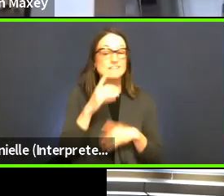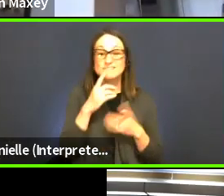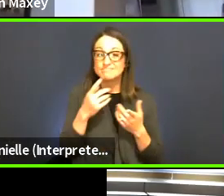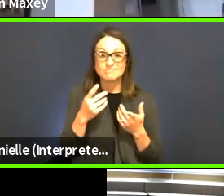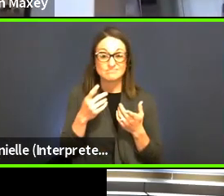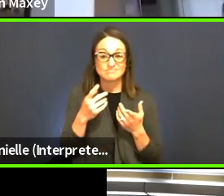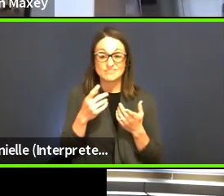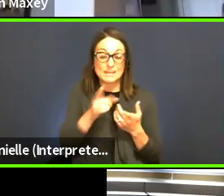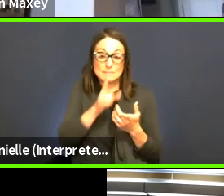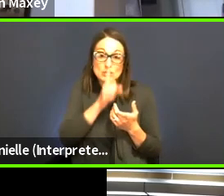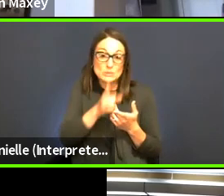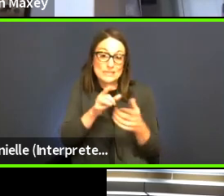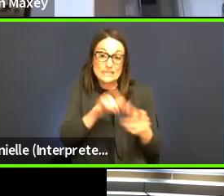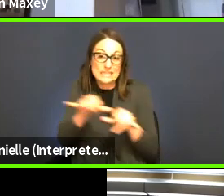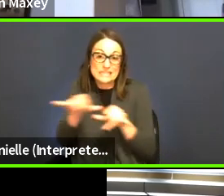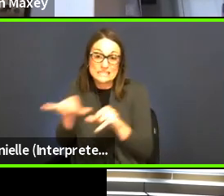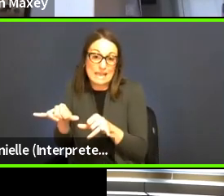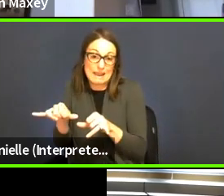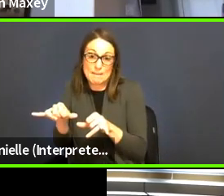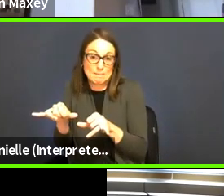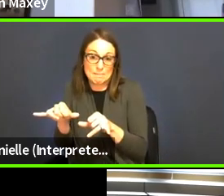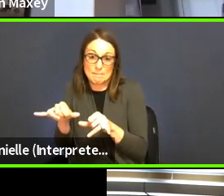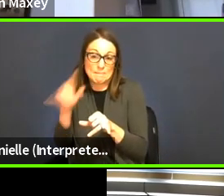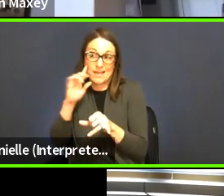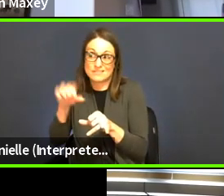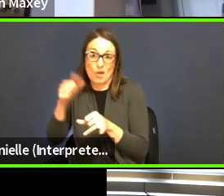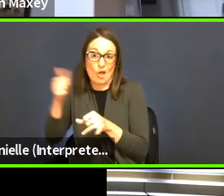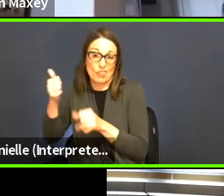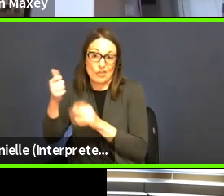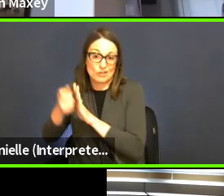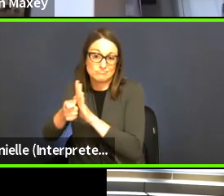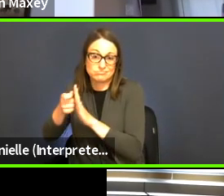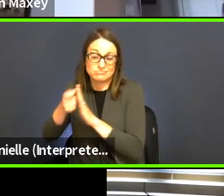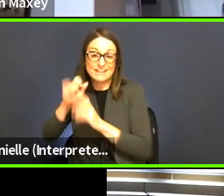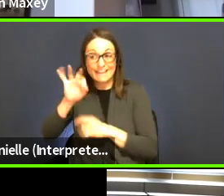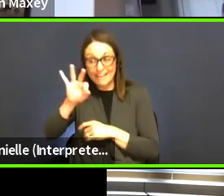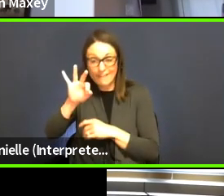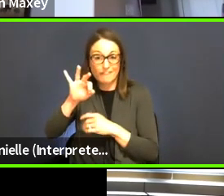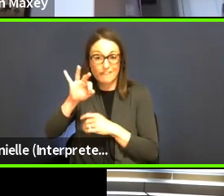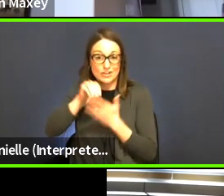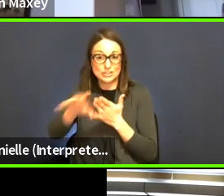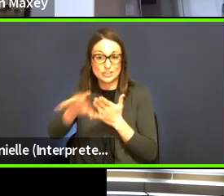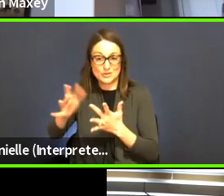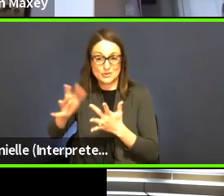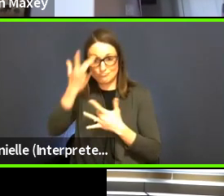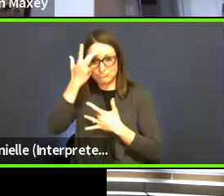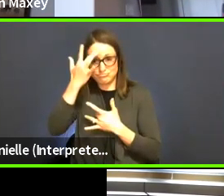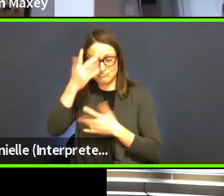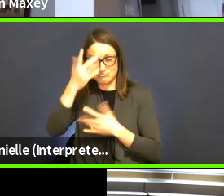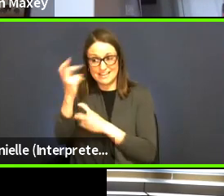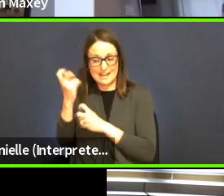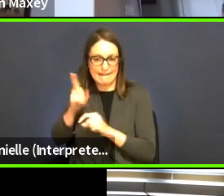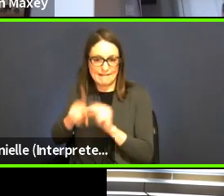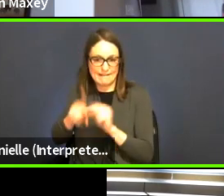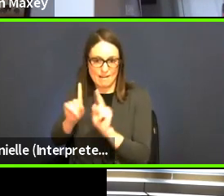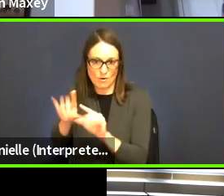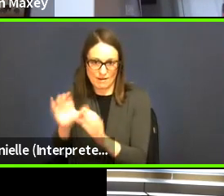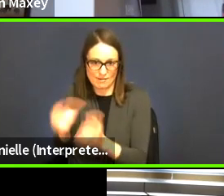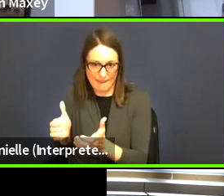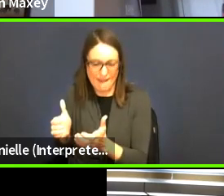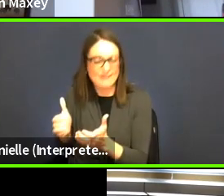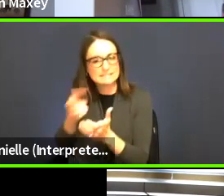one semester when a student gets ill and is unable to attend a class. And so all faculty are used to